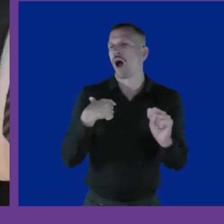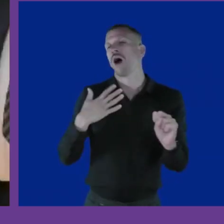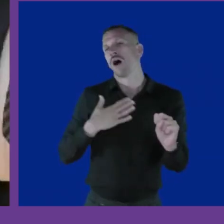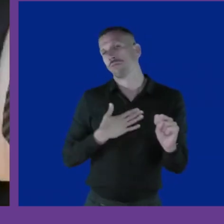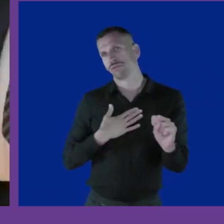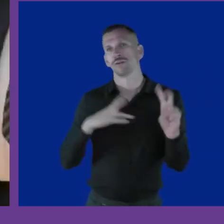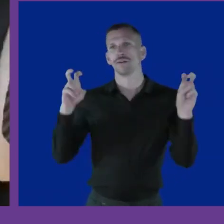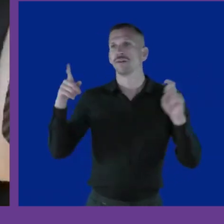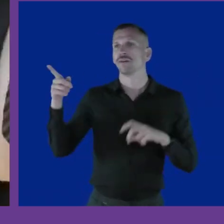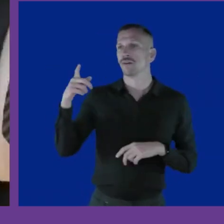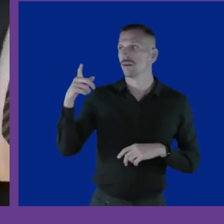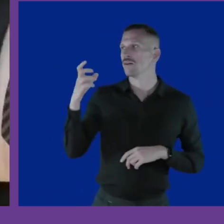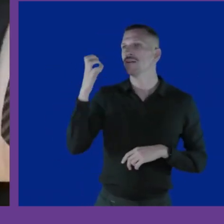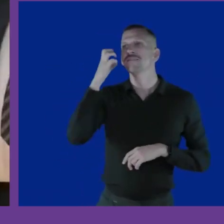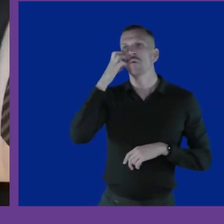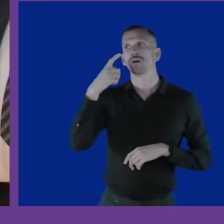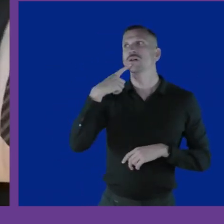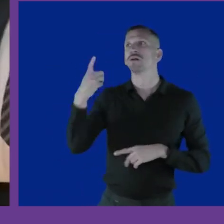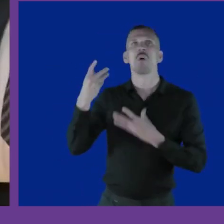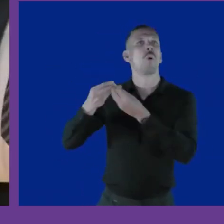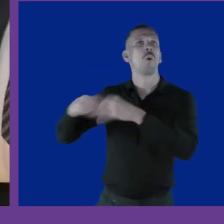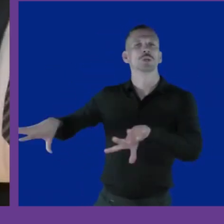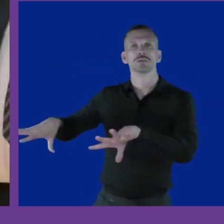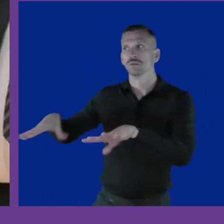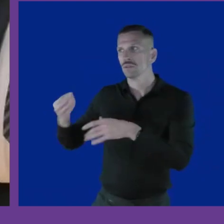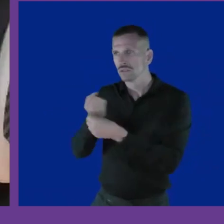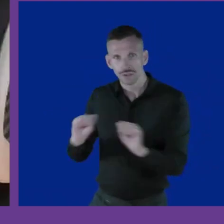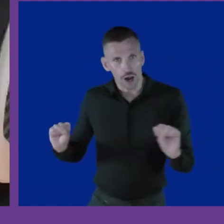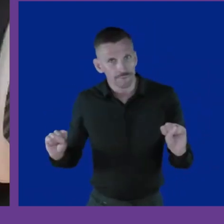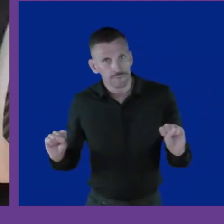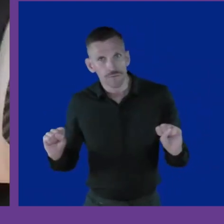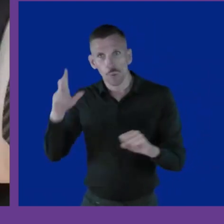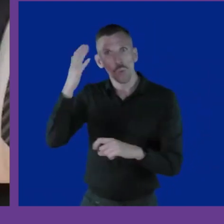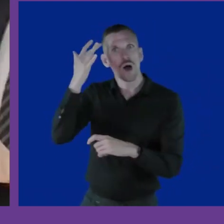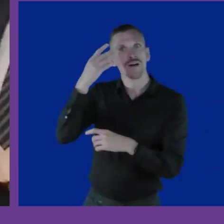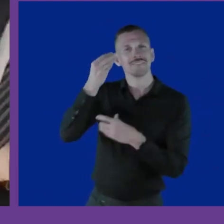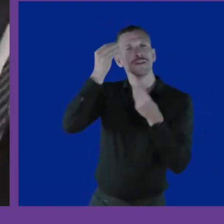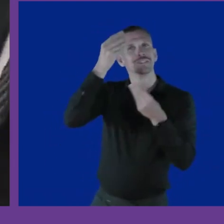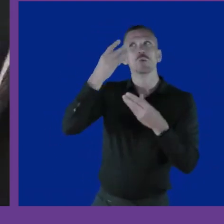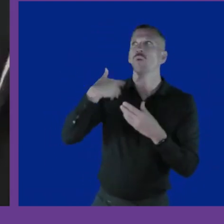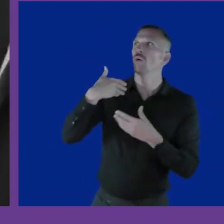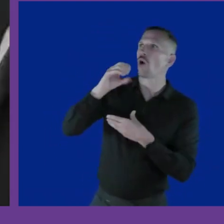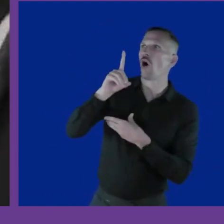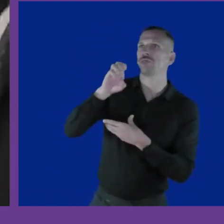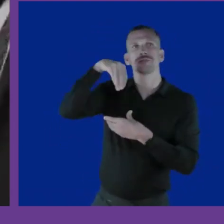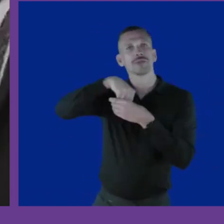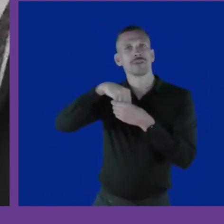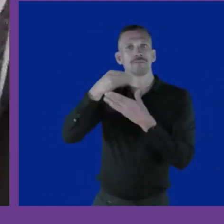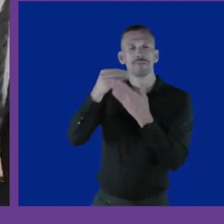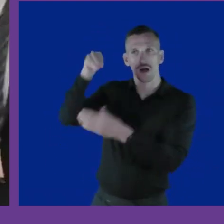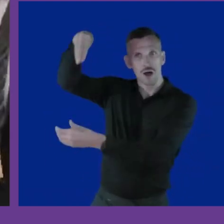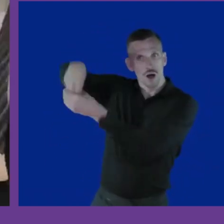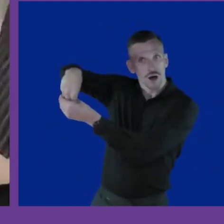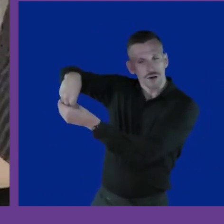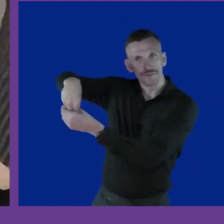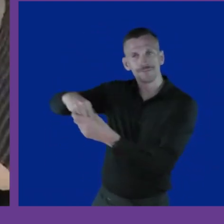Also, I understand there are discussions, interesting discussions made in Spain with